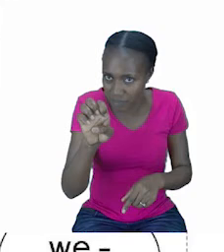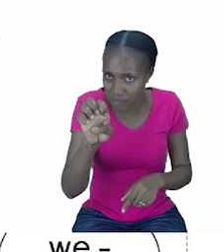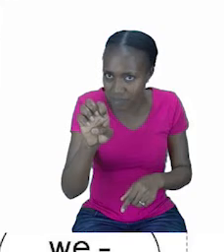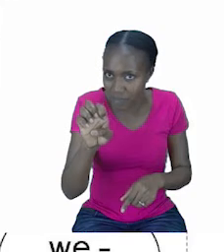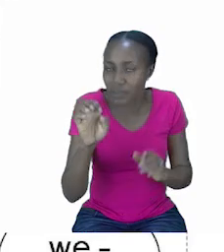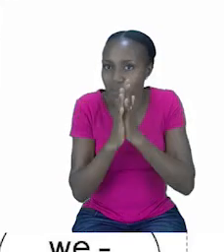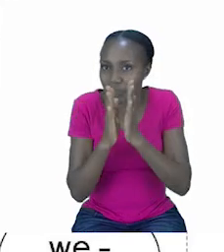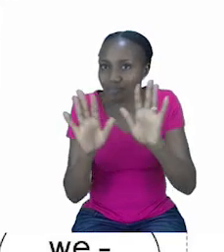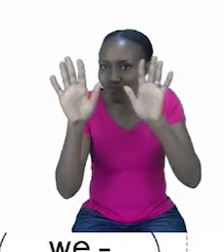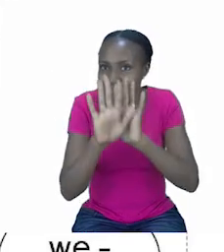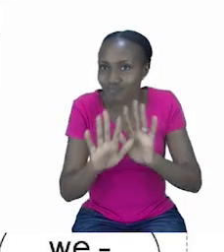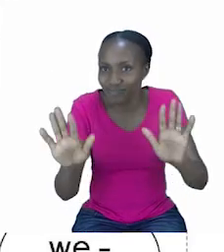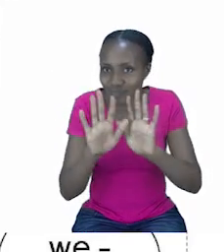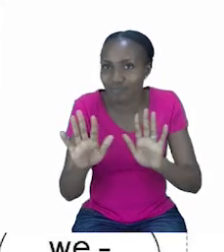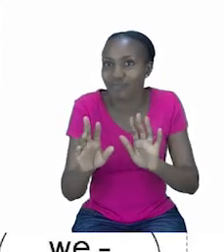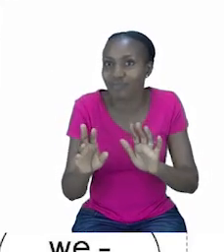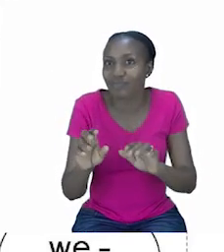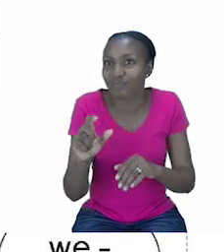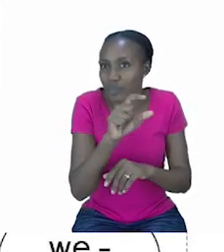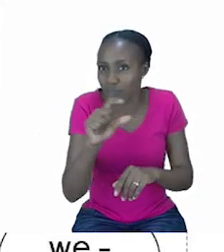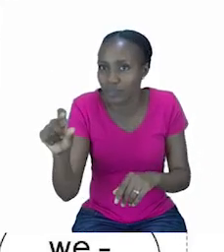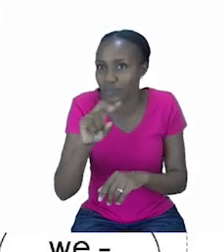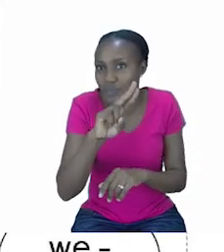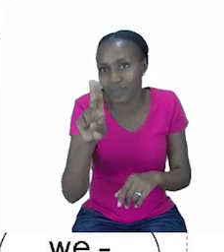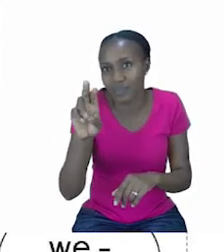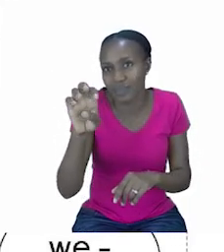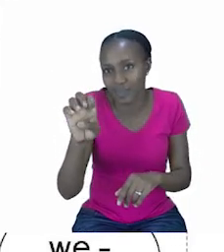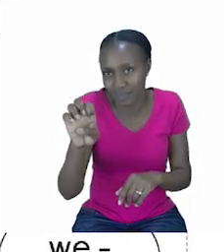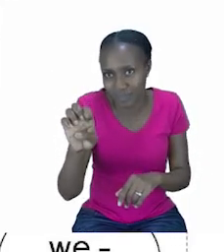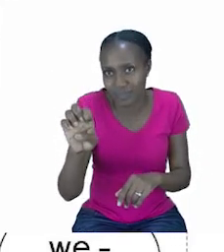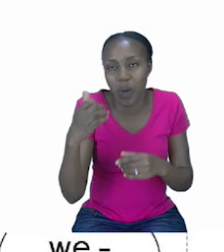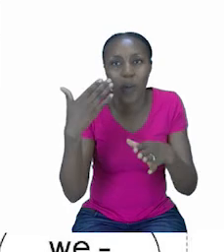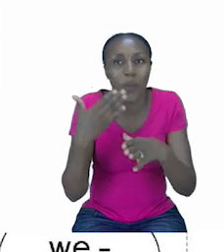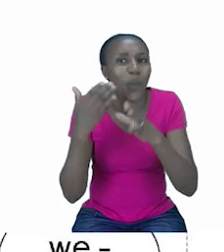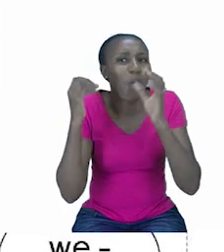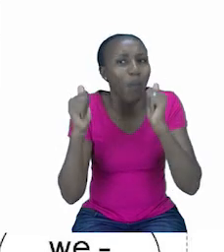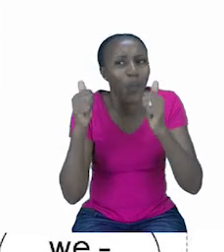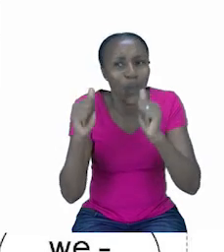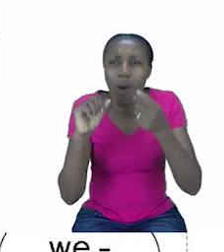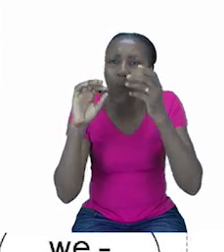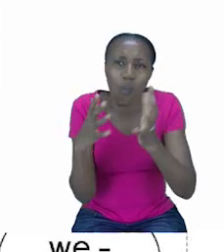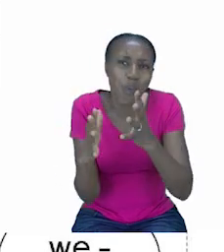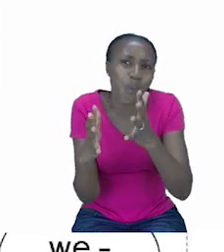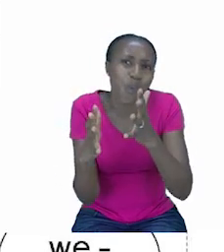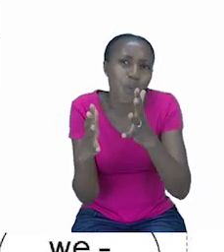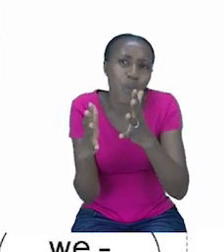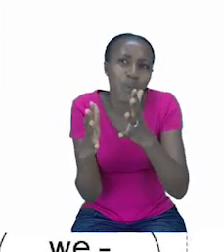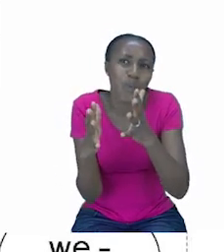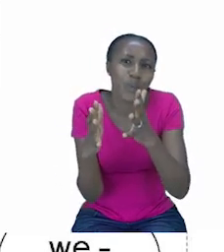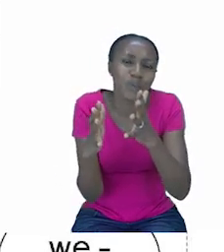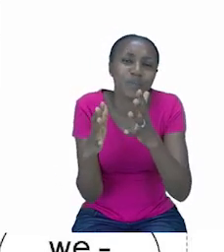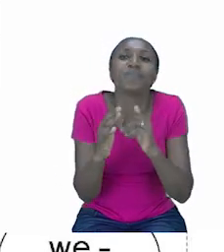one with your favorite color. Good job! You are doing so well, my dear